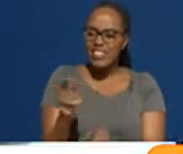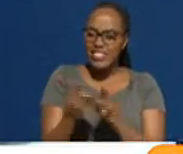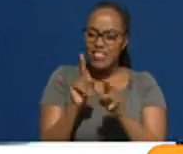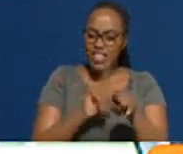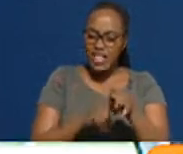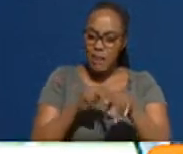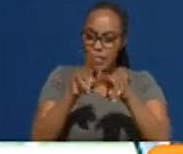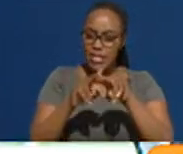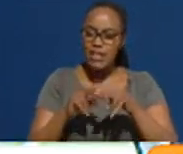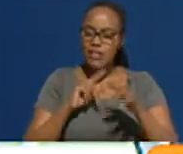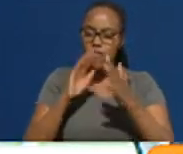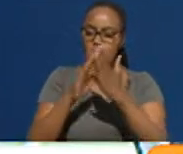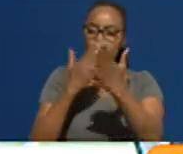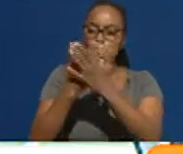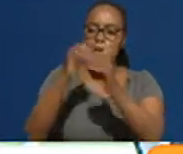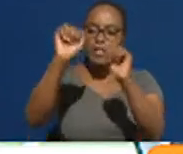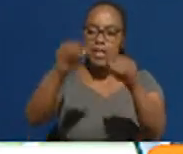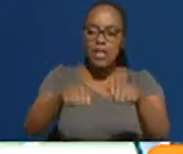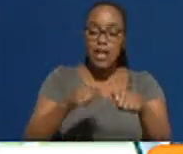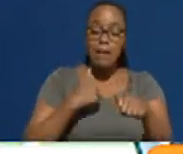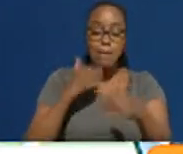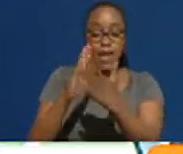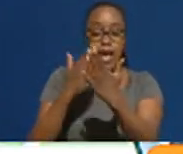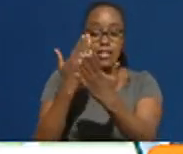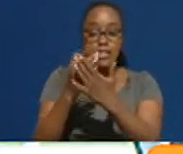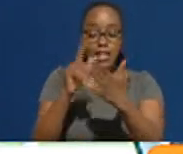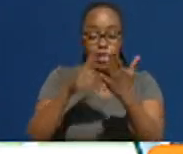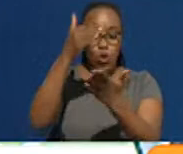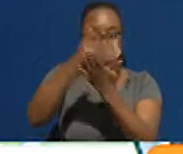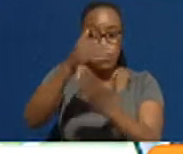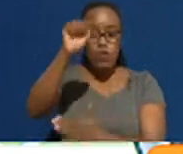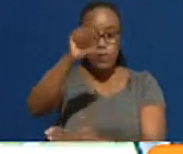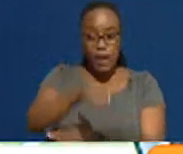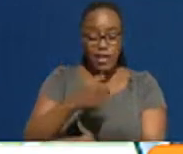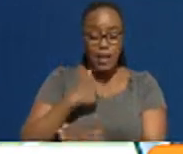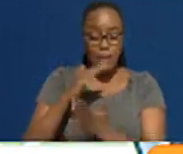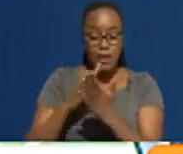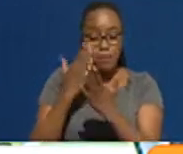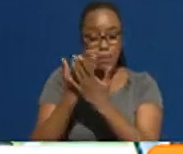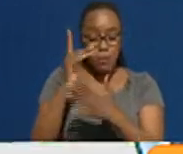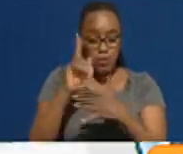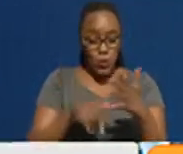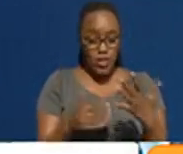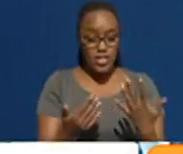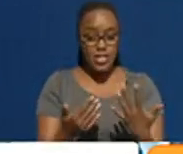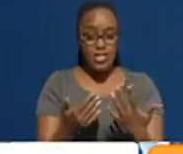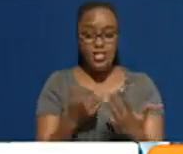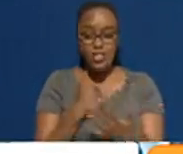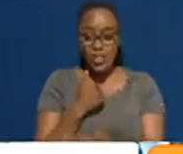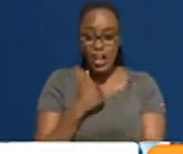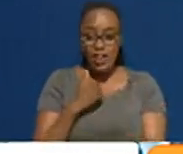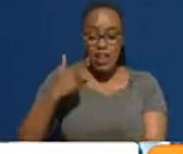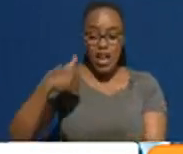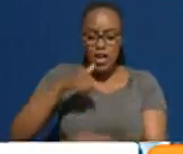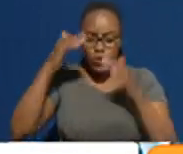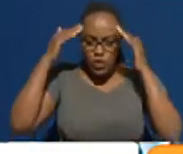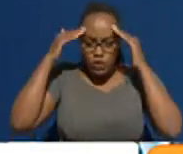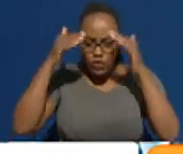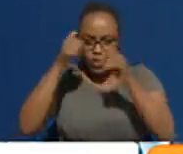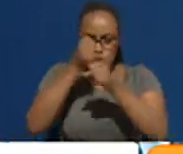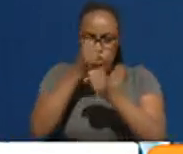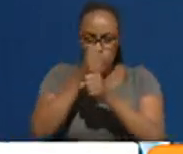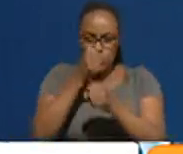I sat and I said, "Can we suggest?" And I suggested, and he can confirm. I suggested that we are so keen on